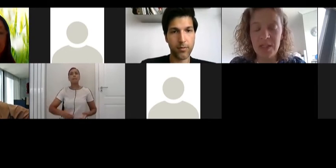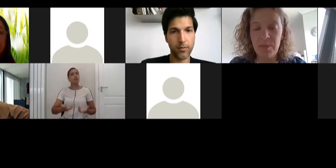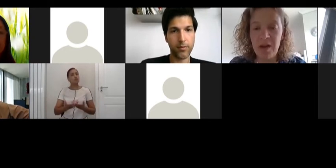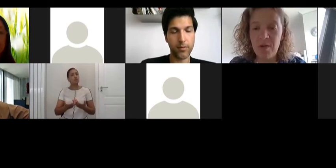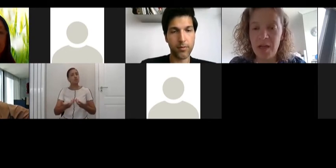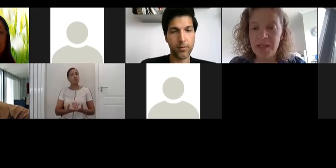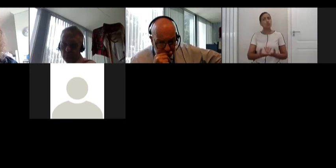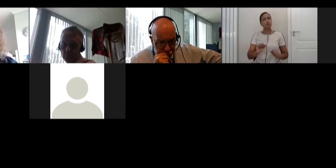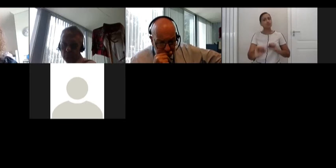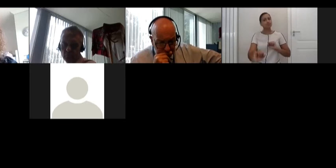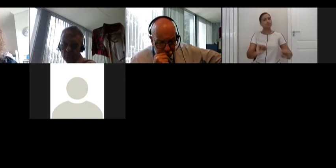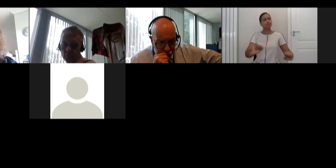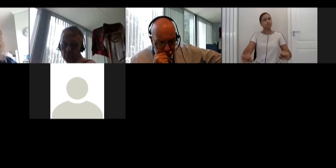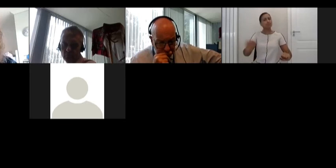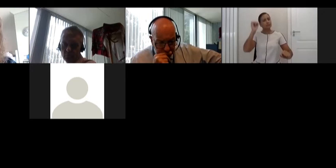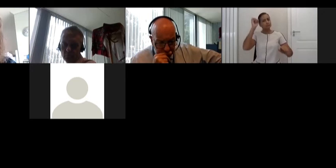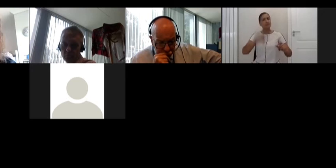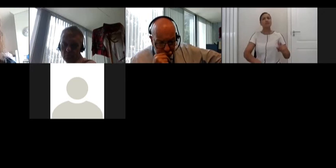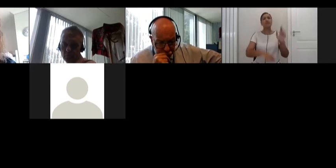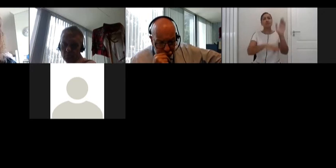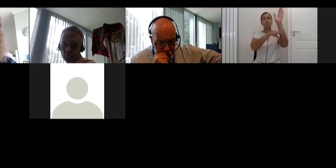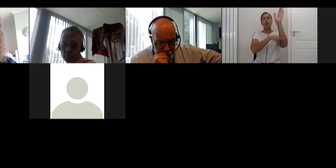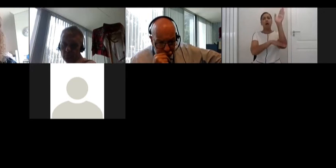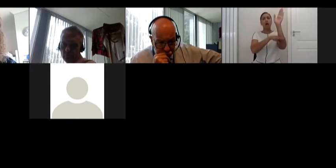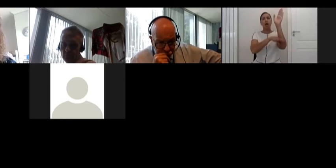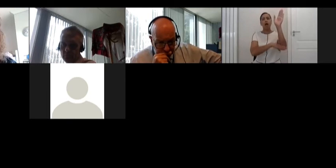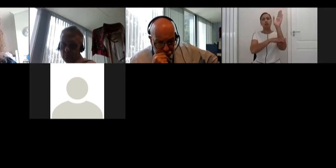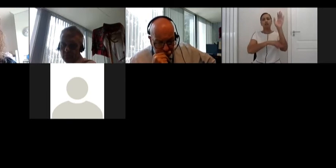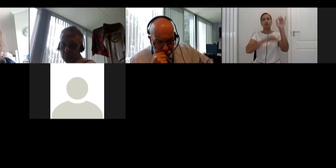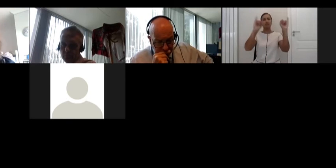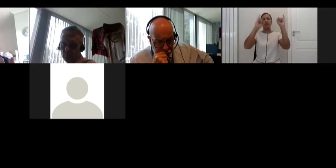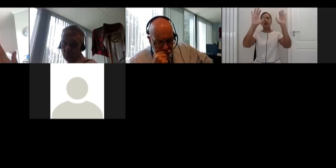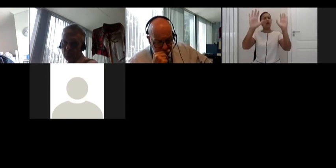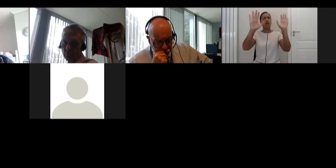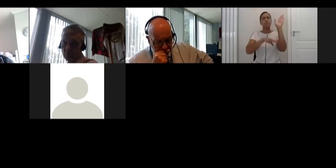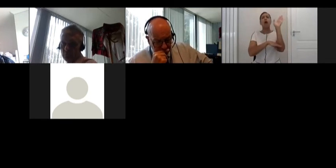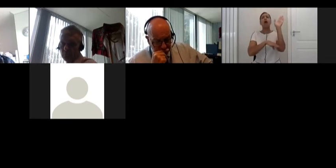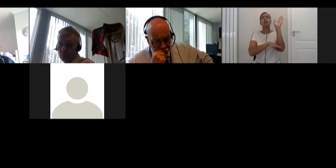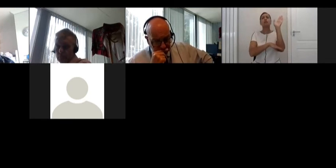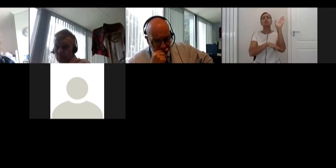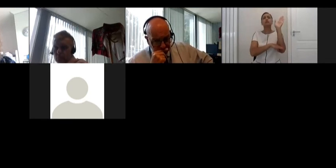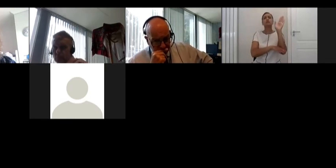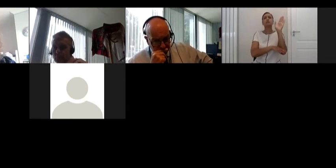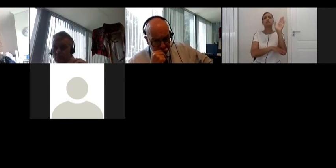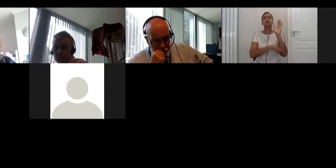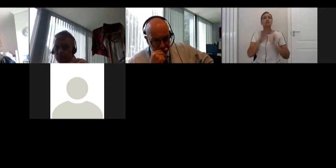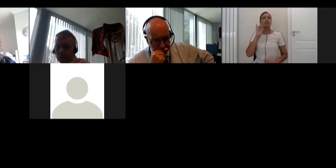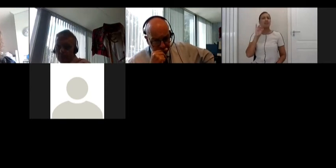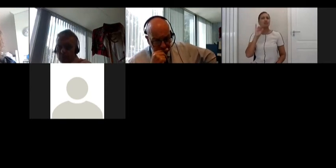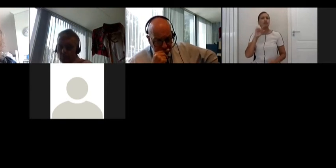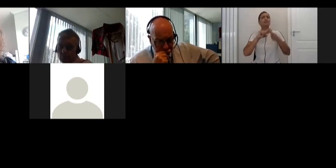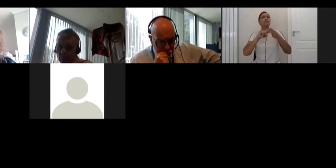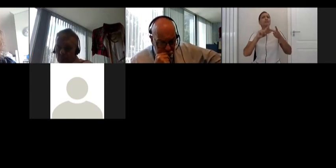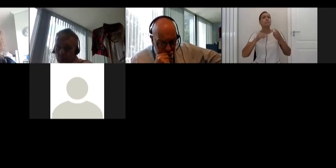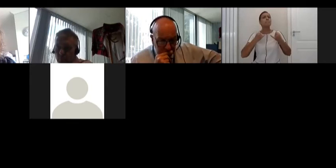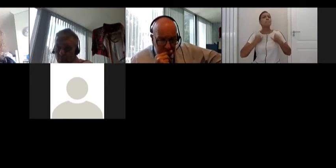to experience a very mild form of disease, you know, if any symptoms at